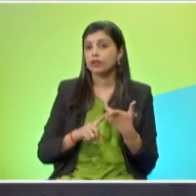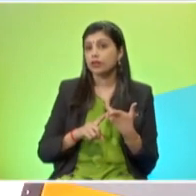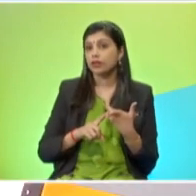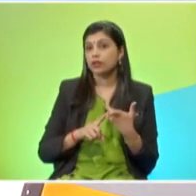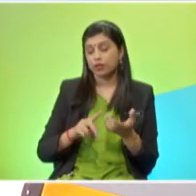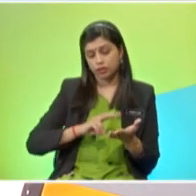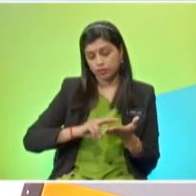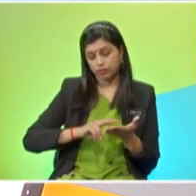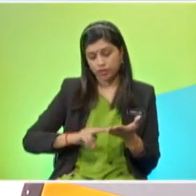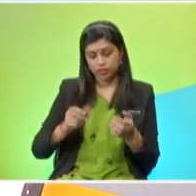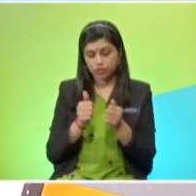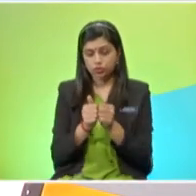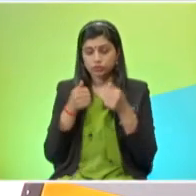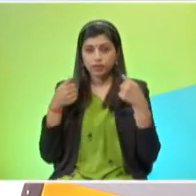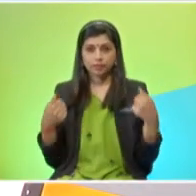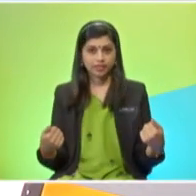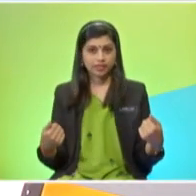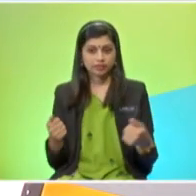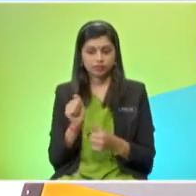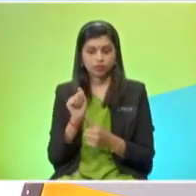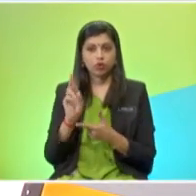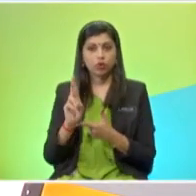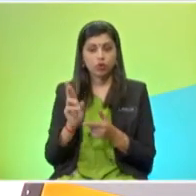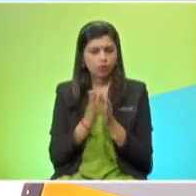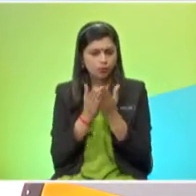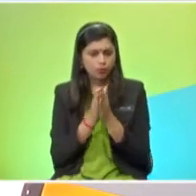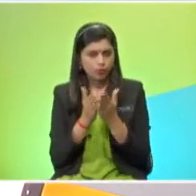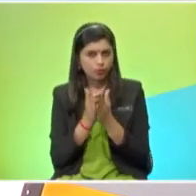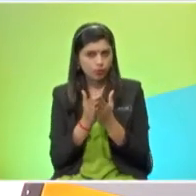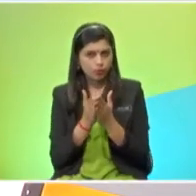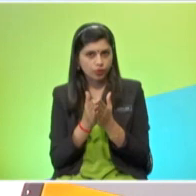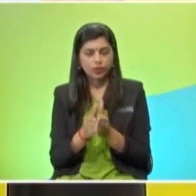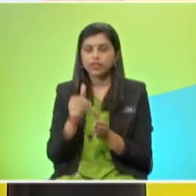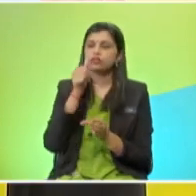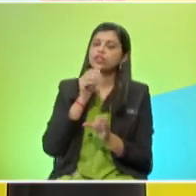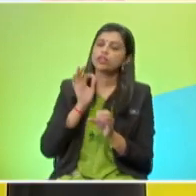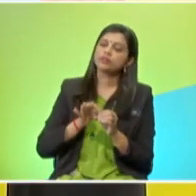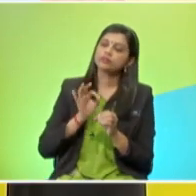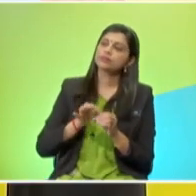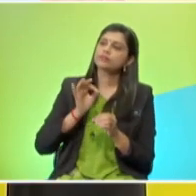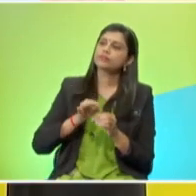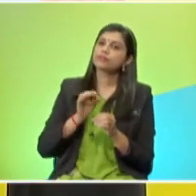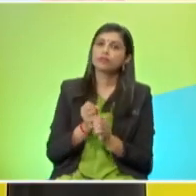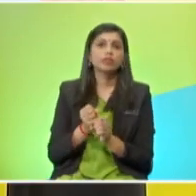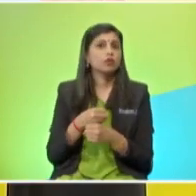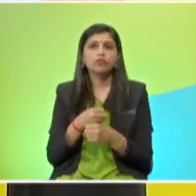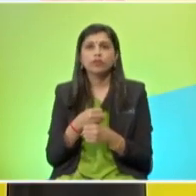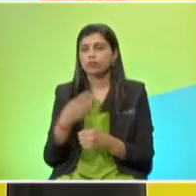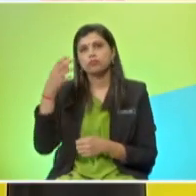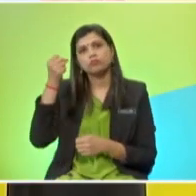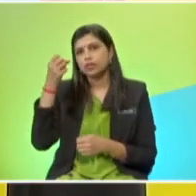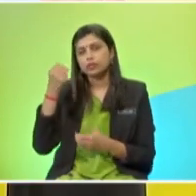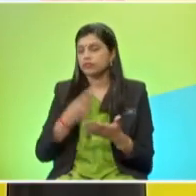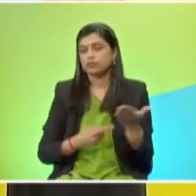the... newspaper or a book, I'm sure. Yeah, or have... have some tea. Tea or coffee or whatever you like to